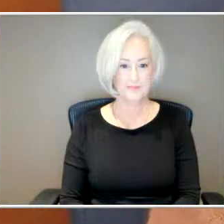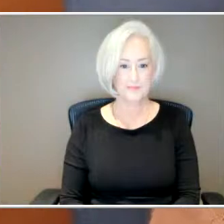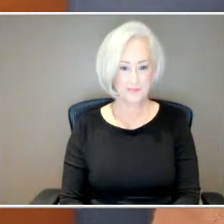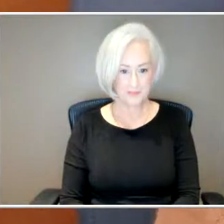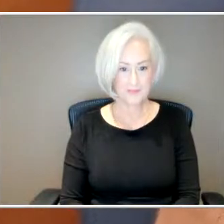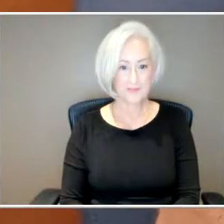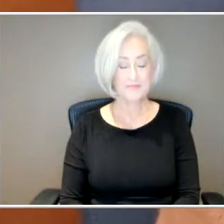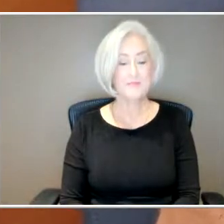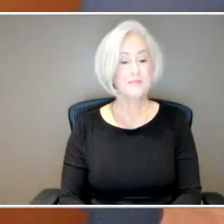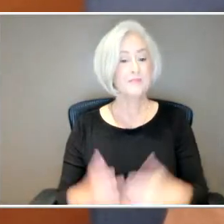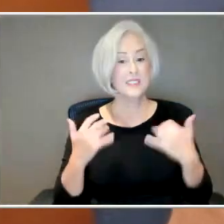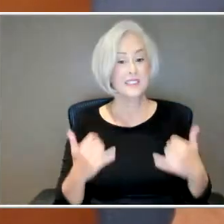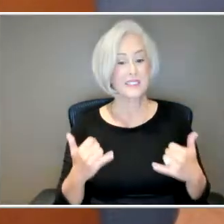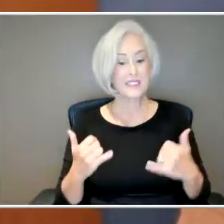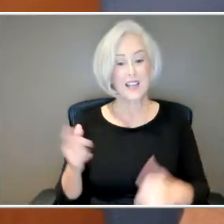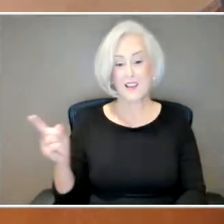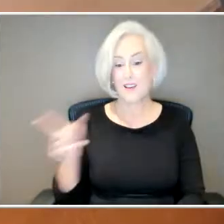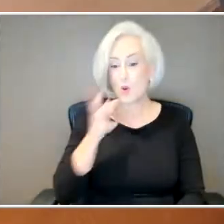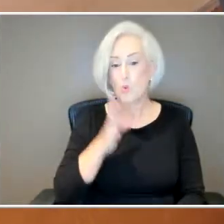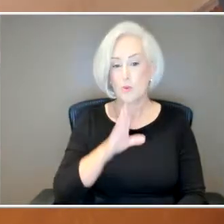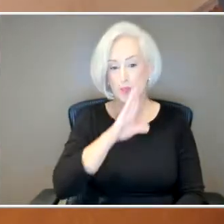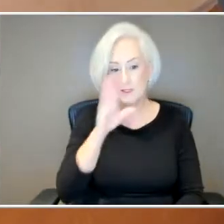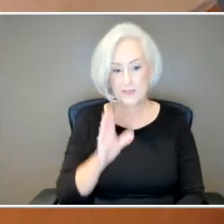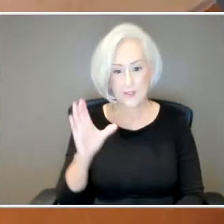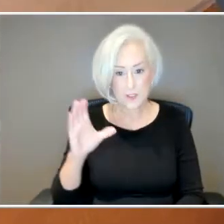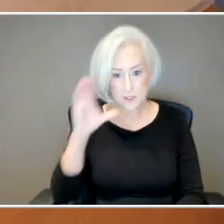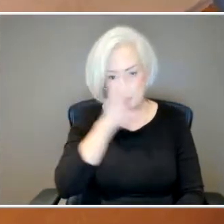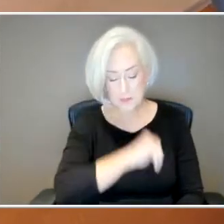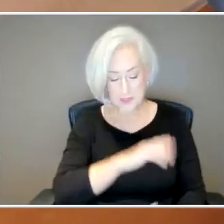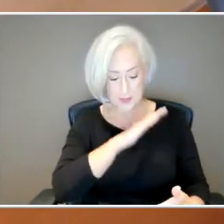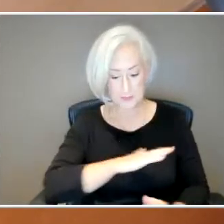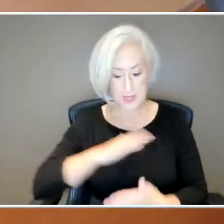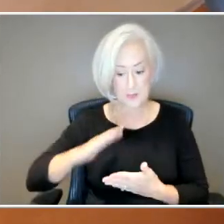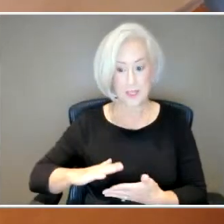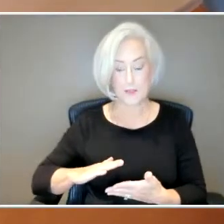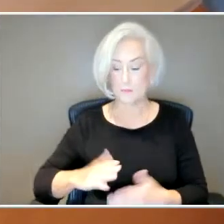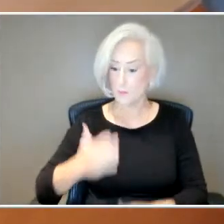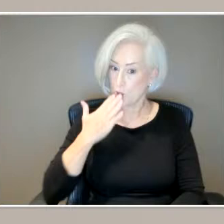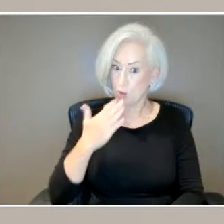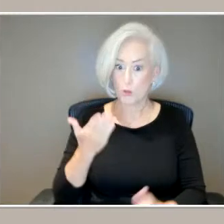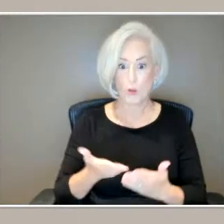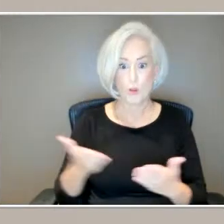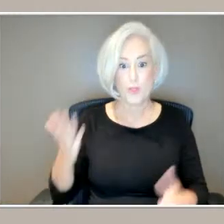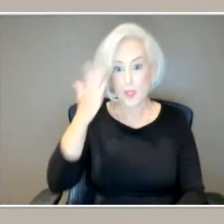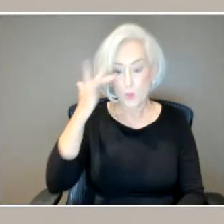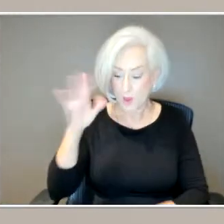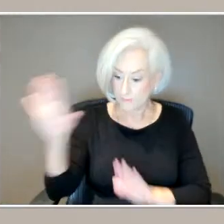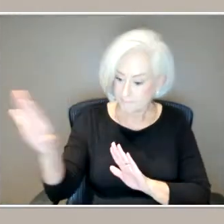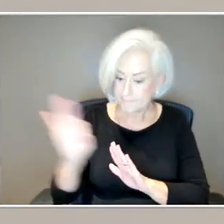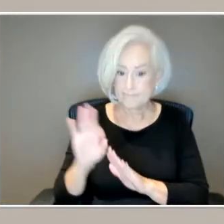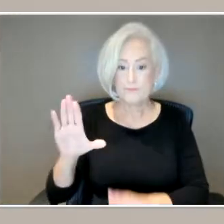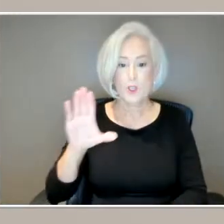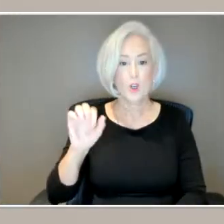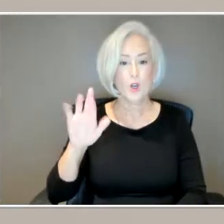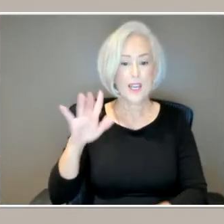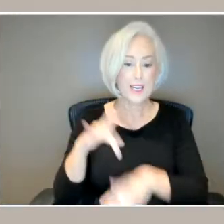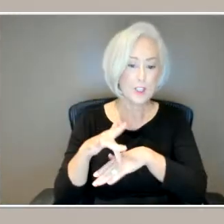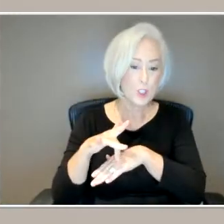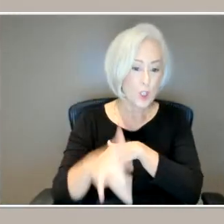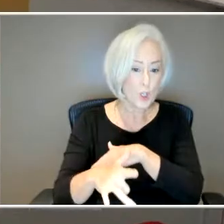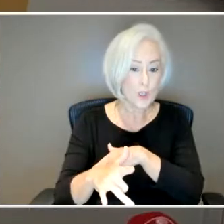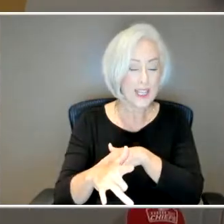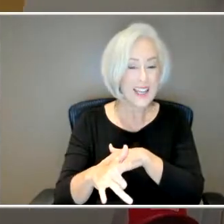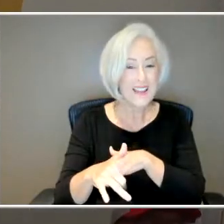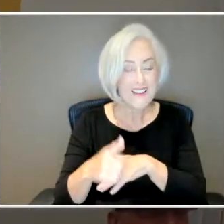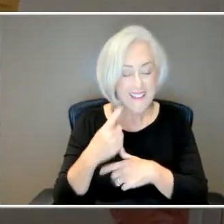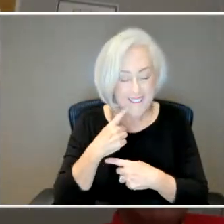Coming up today, she never missed a mammogram, and thank goodness she didn't, because she found her cancer early and finally found the